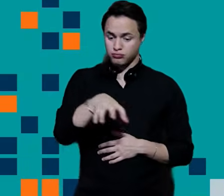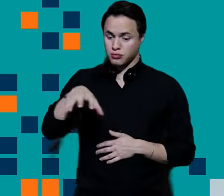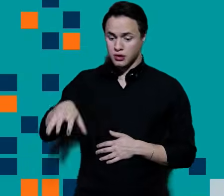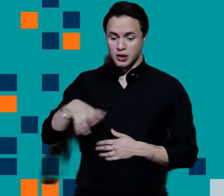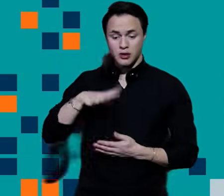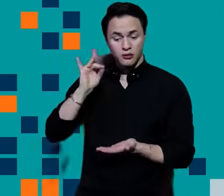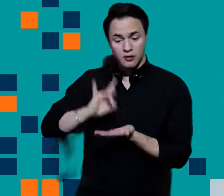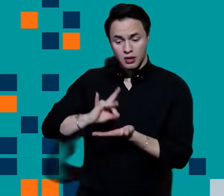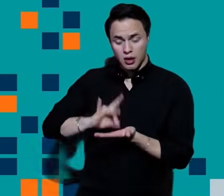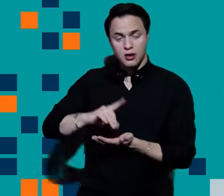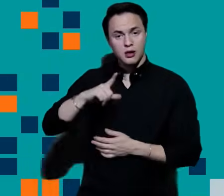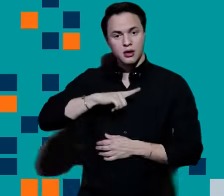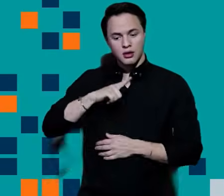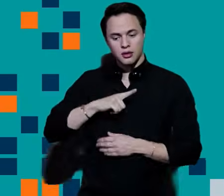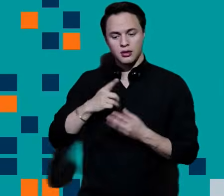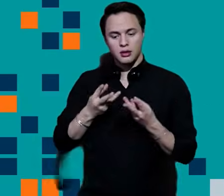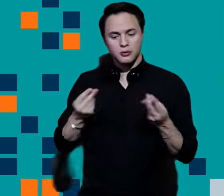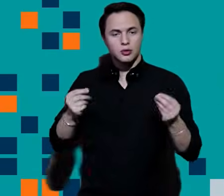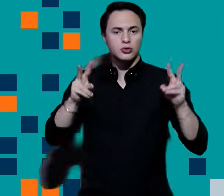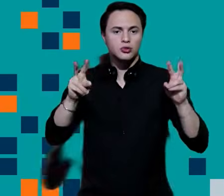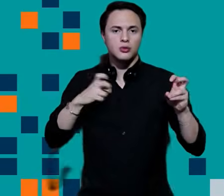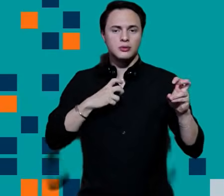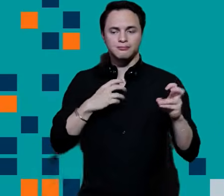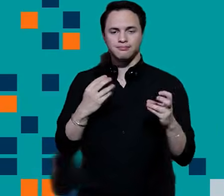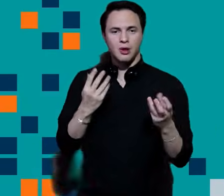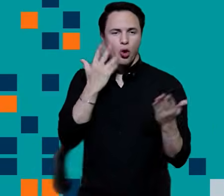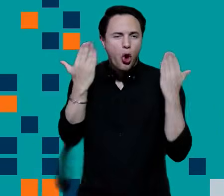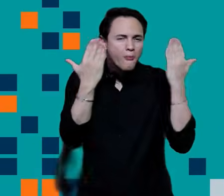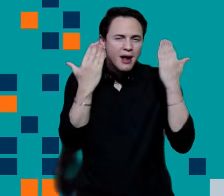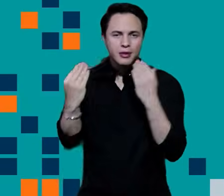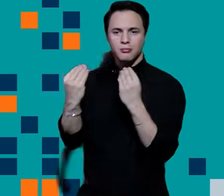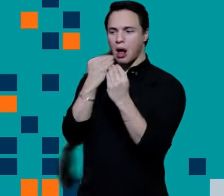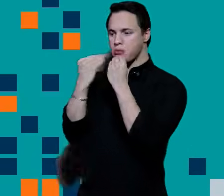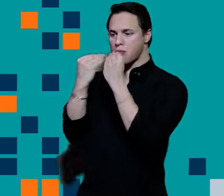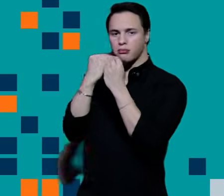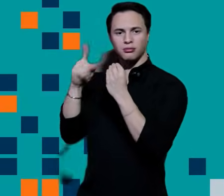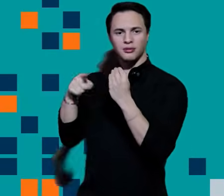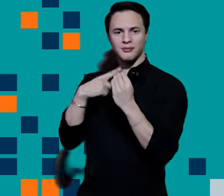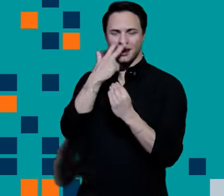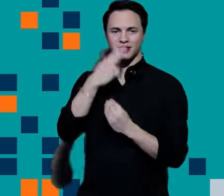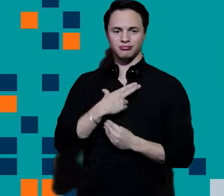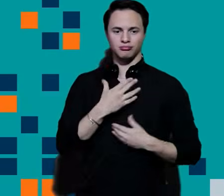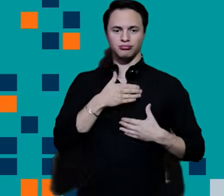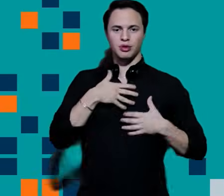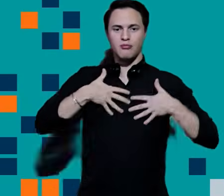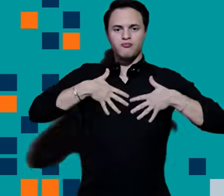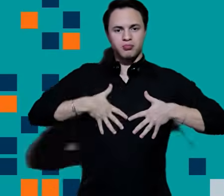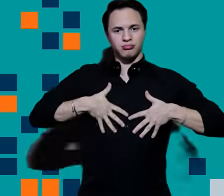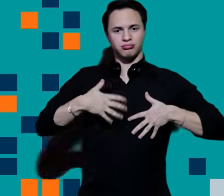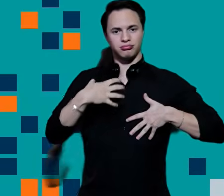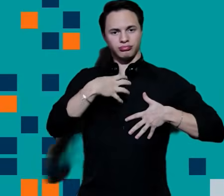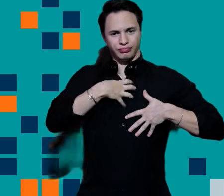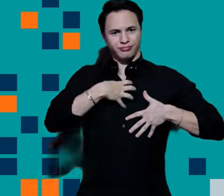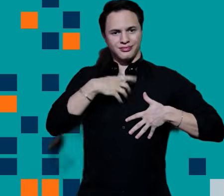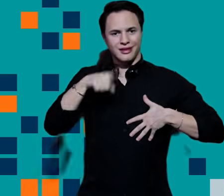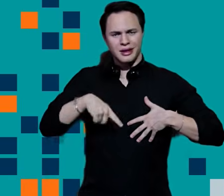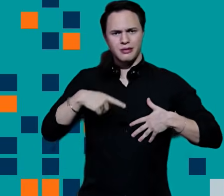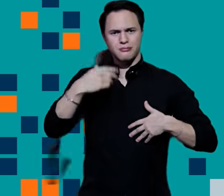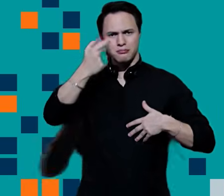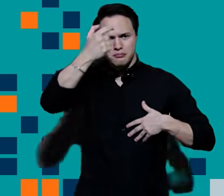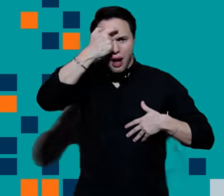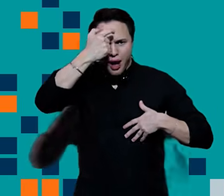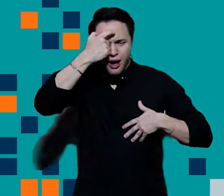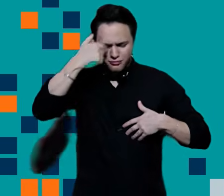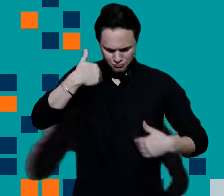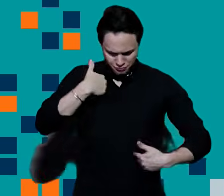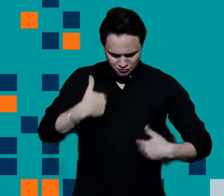actual nutrients that begin to feed us, that have the ability, as we've heard, to enrich our mind, our bodies, and in